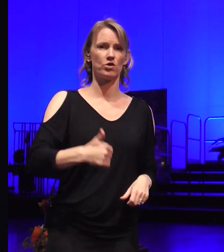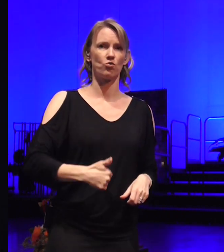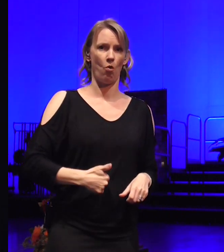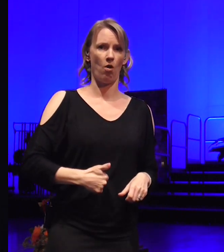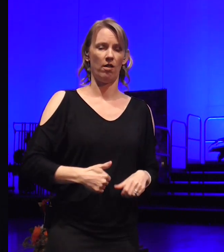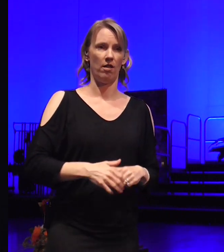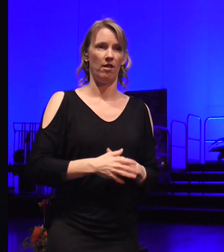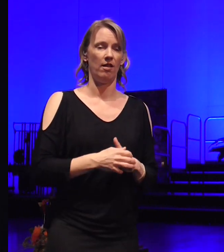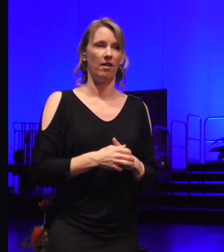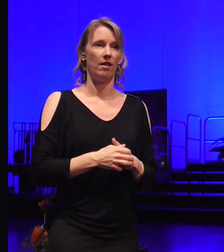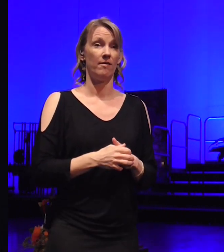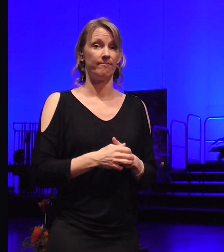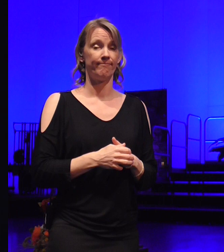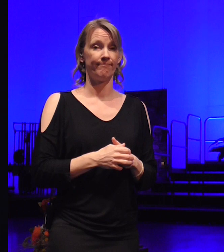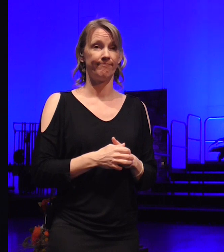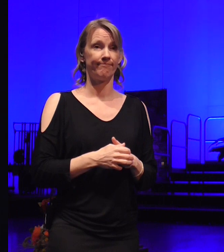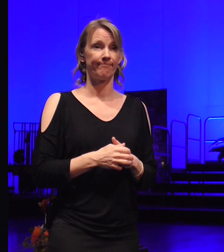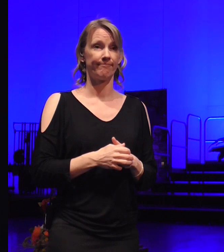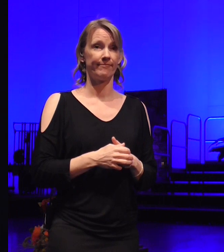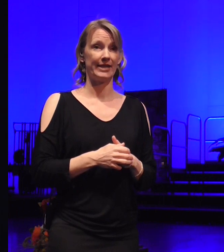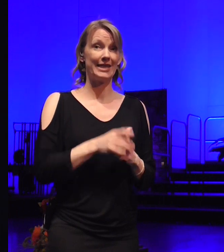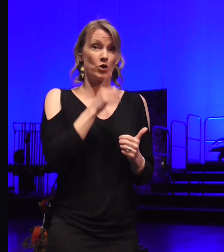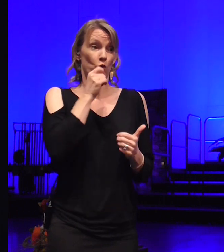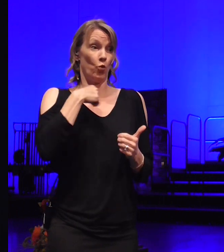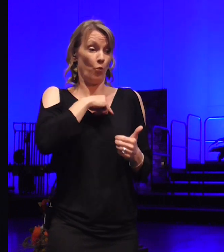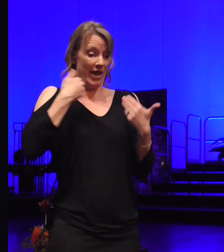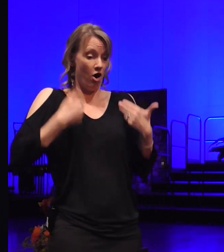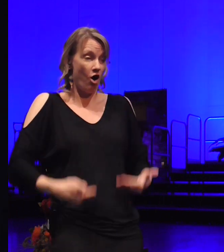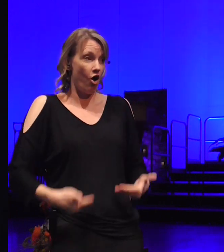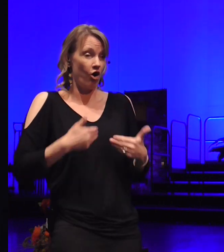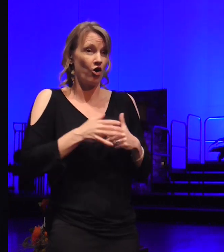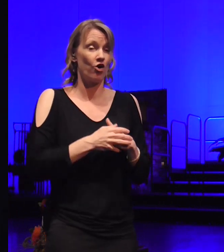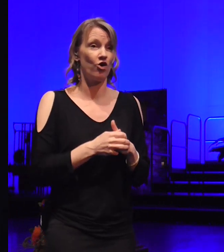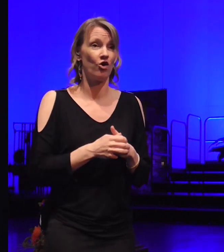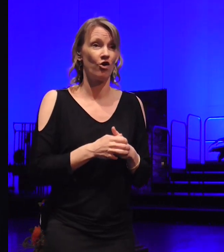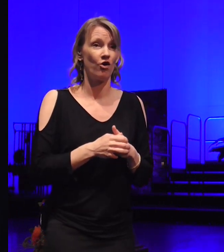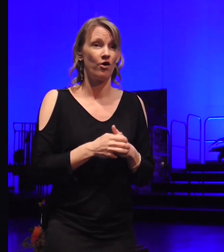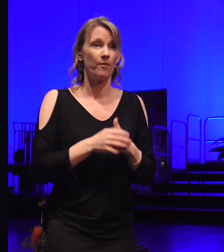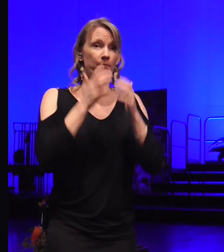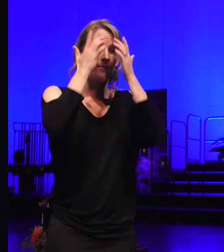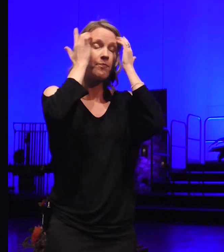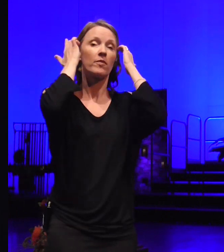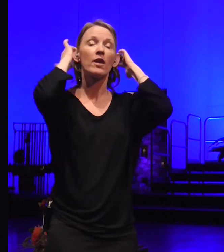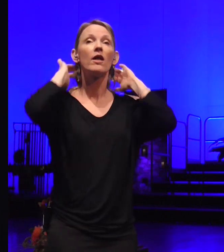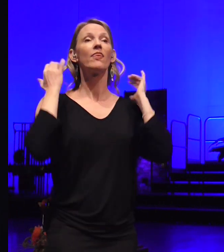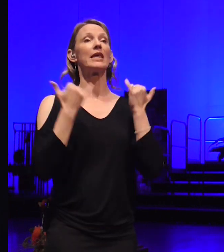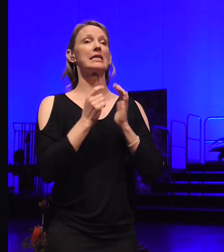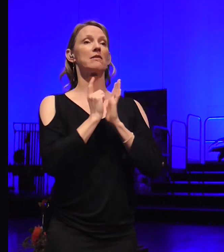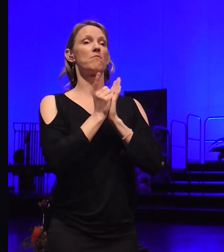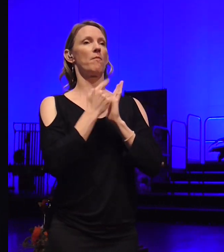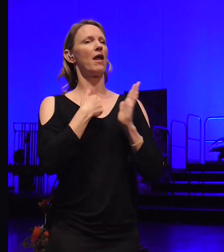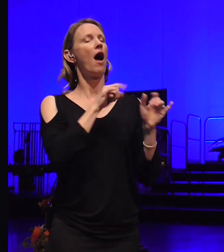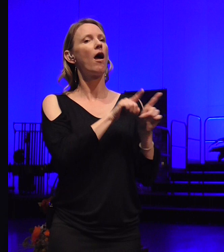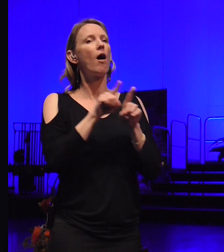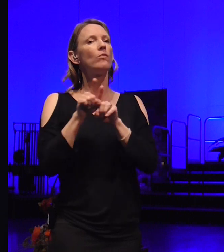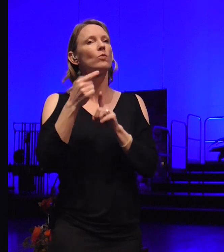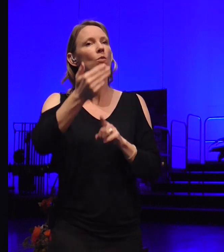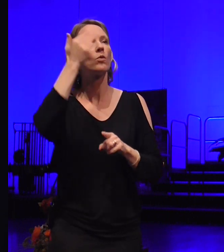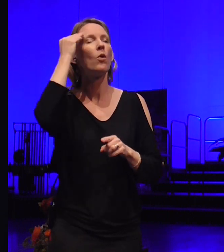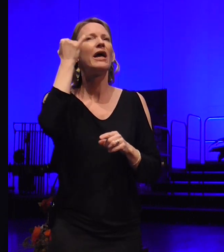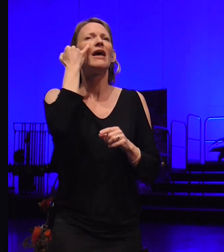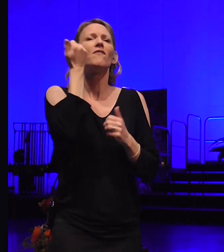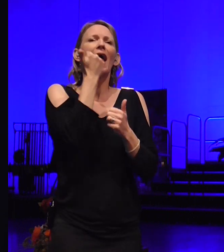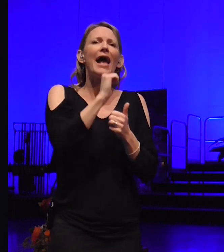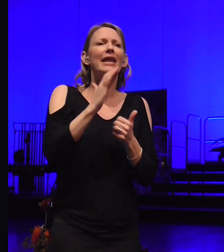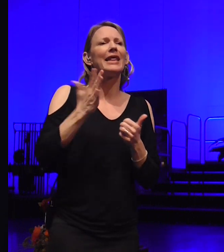souls. It is who we are. And so in this moment, I also know that